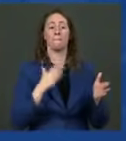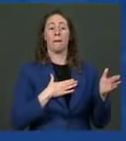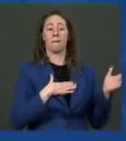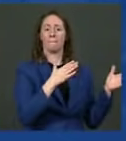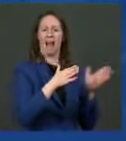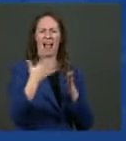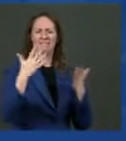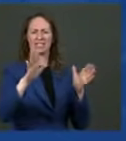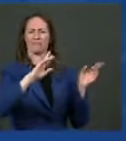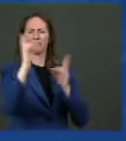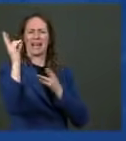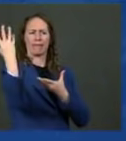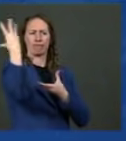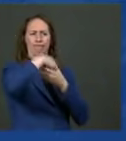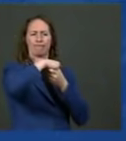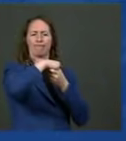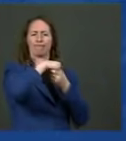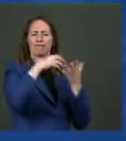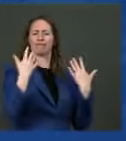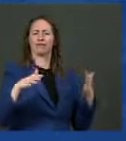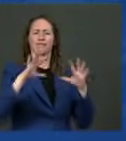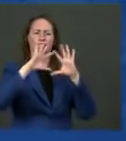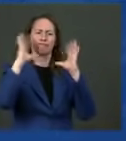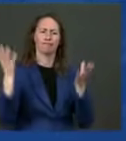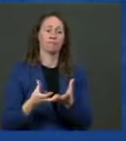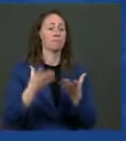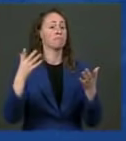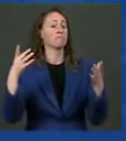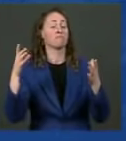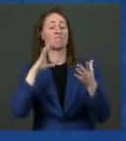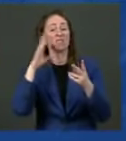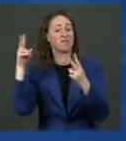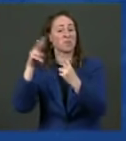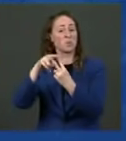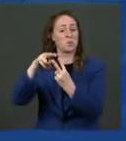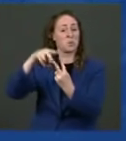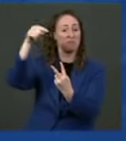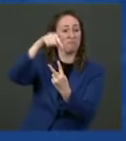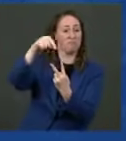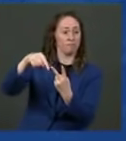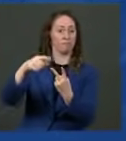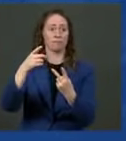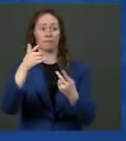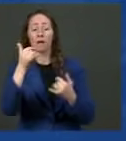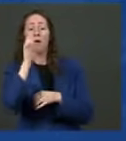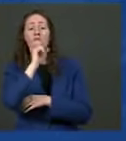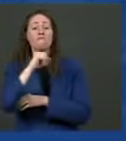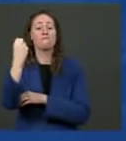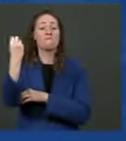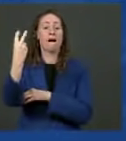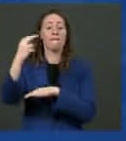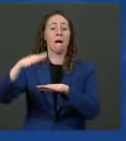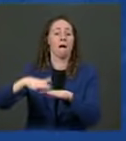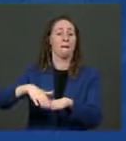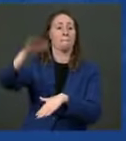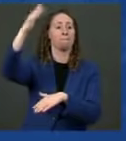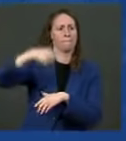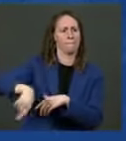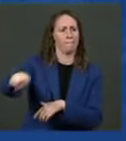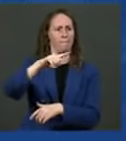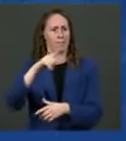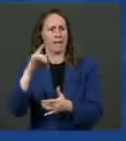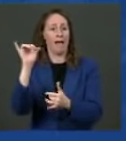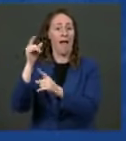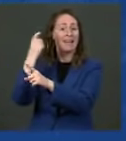On vaccinations, it comes down to two separate categories. Children ages 12 and older, like Elijah, who are eligible